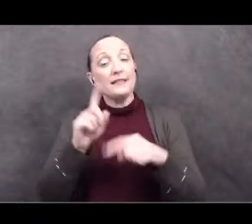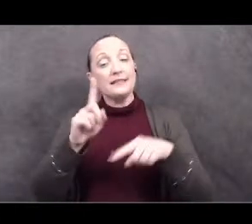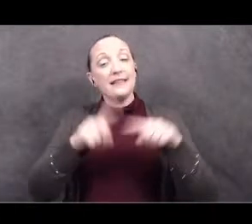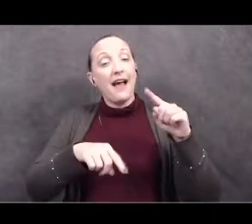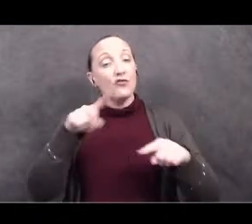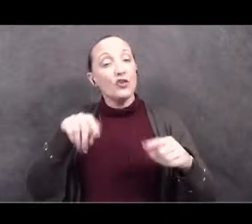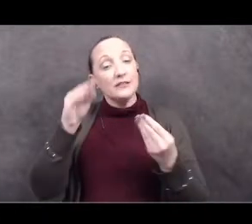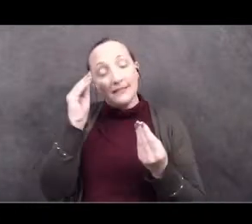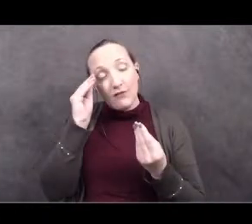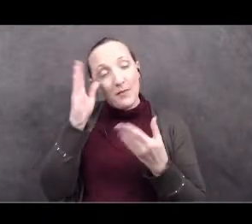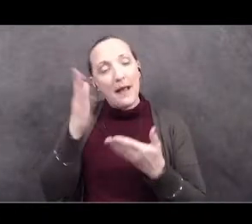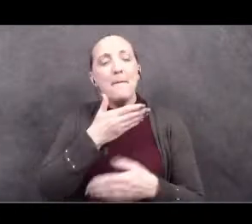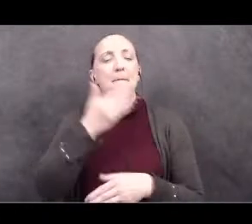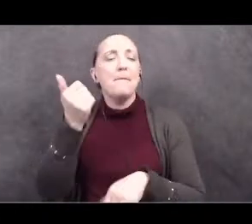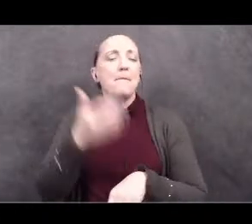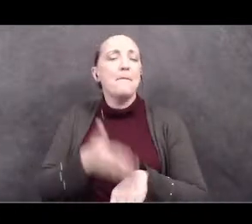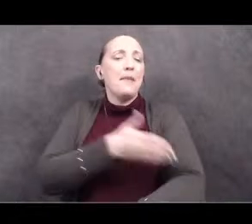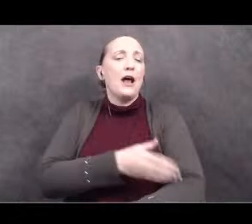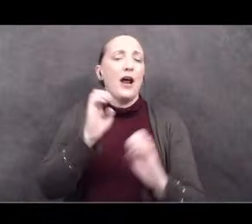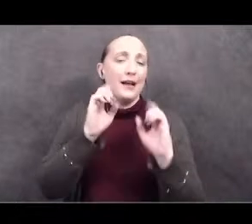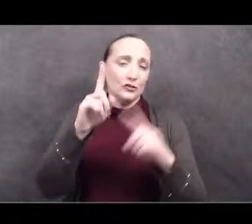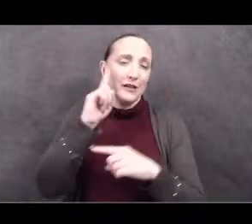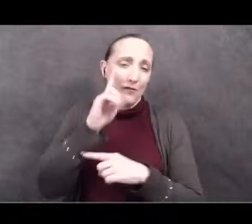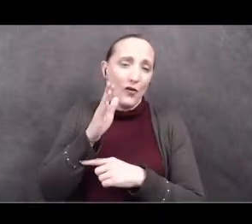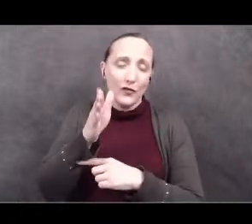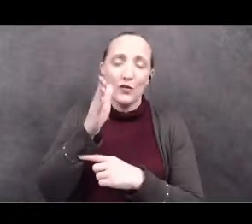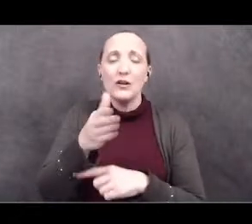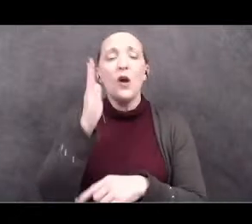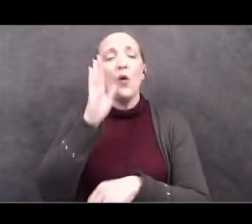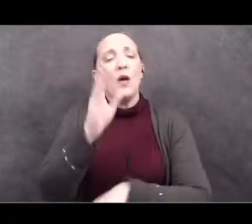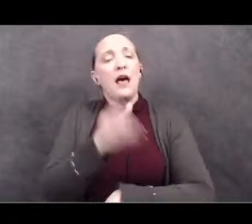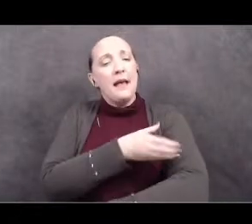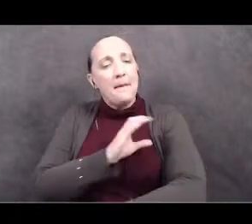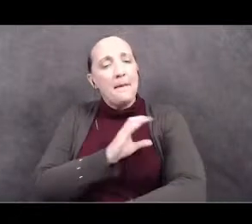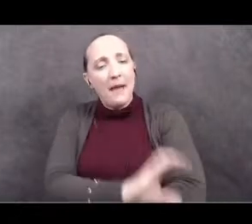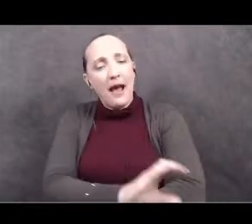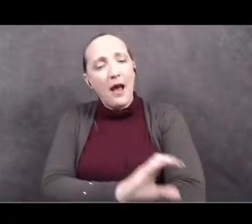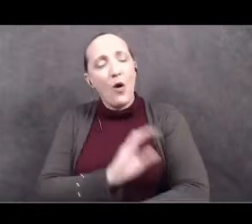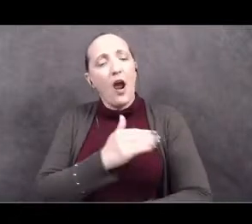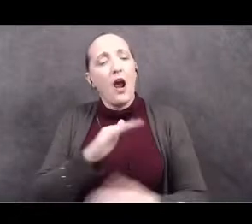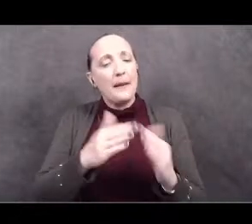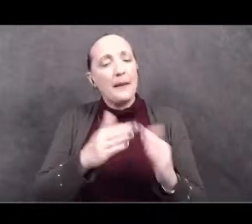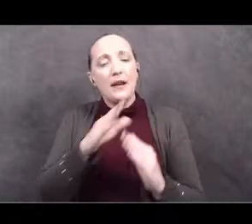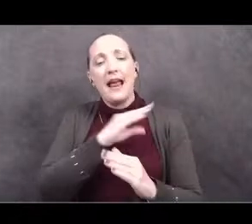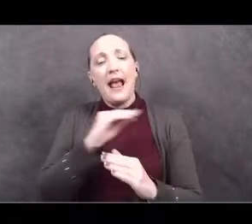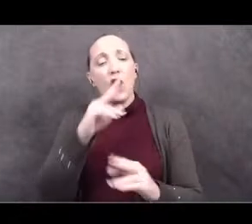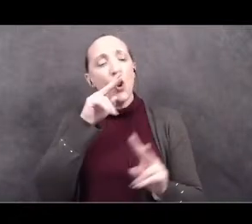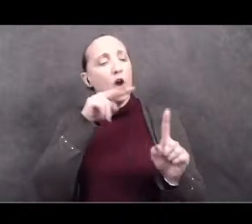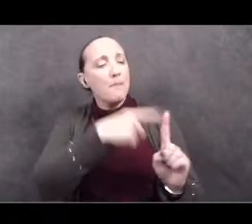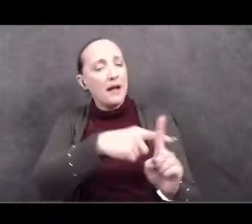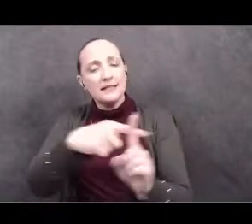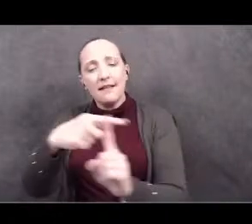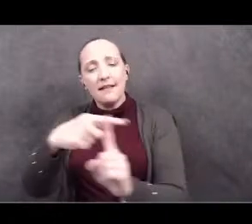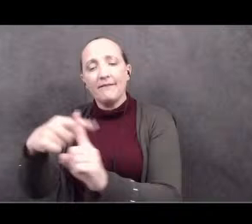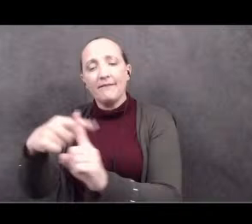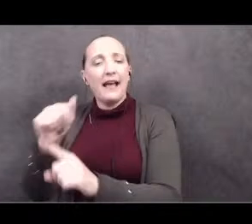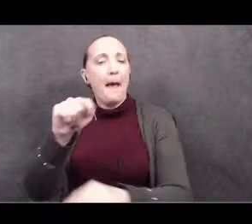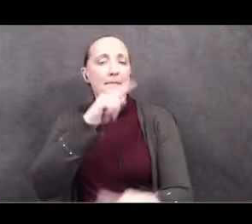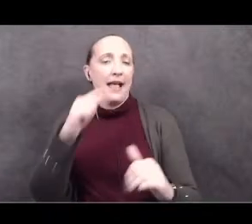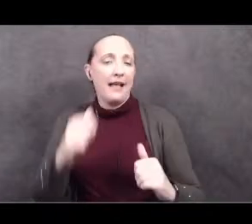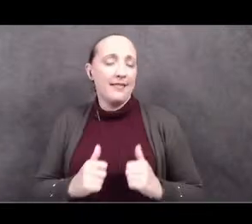them for the future this will truly Empower our community and generate positive outlooks on black lives Cecilia